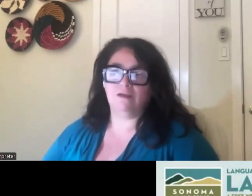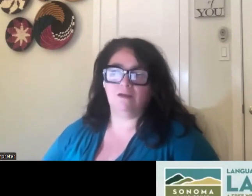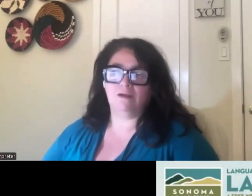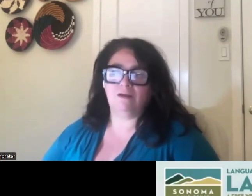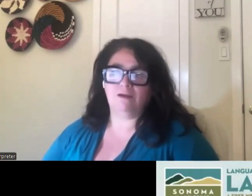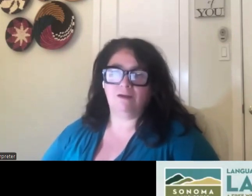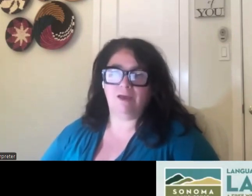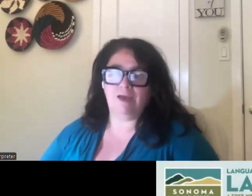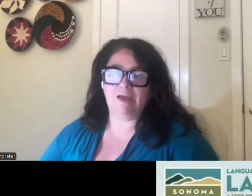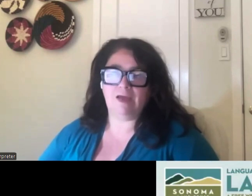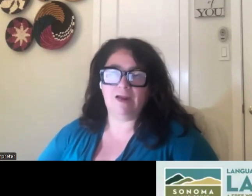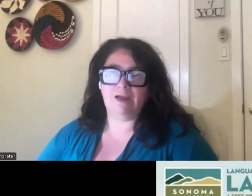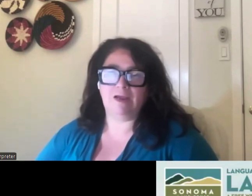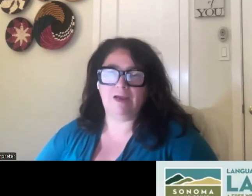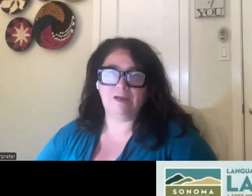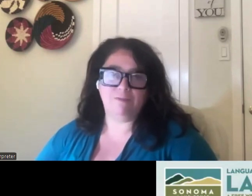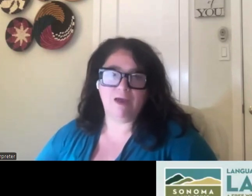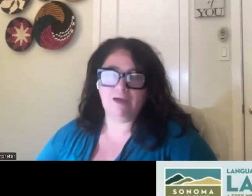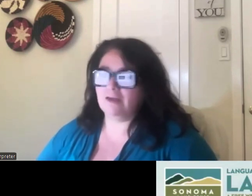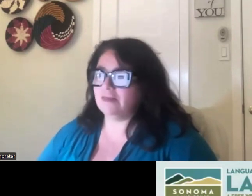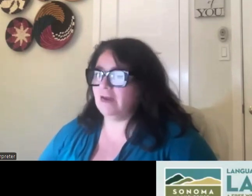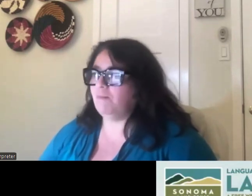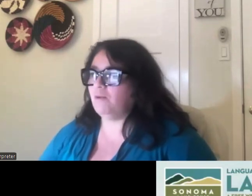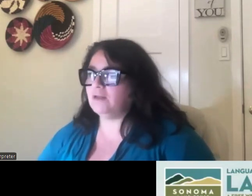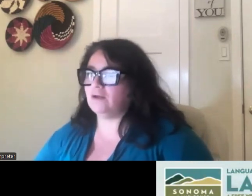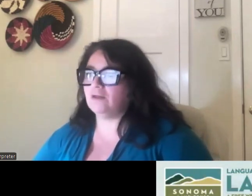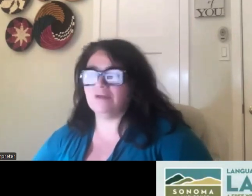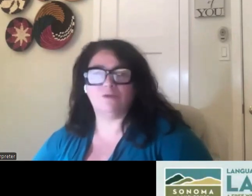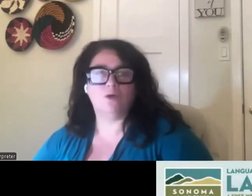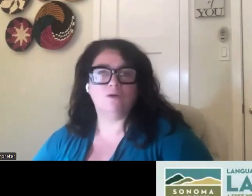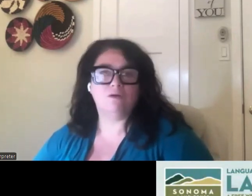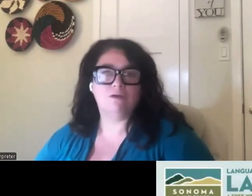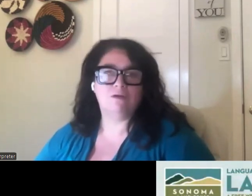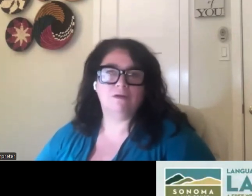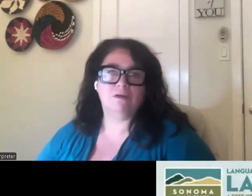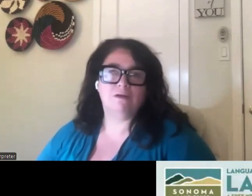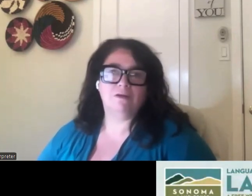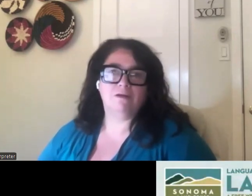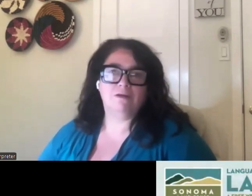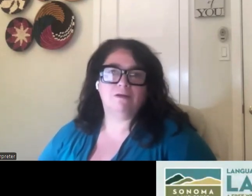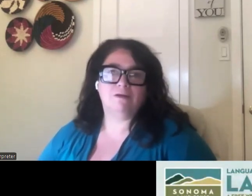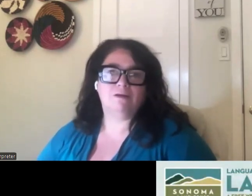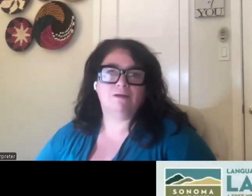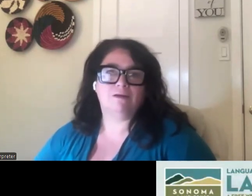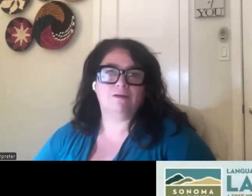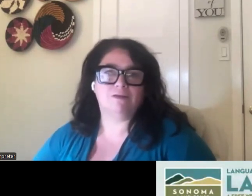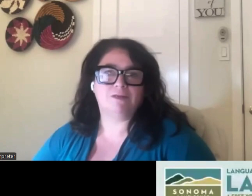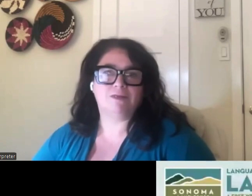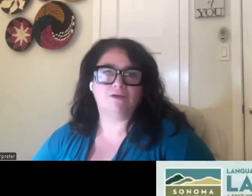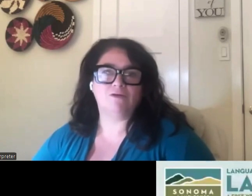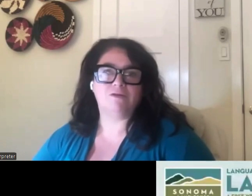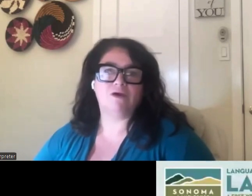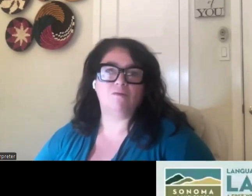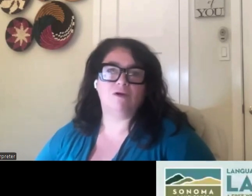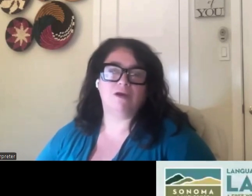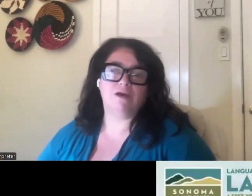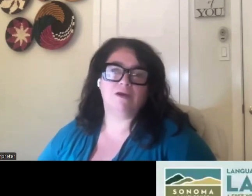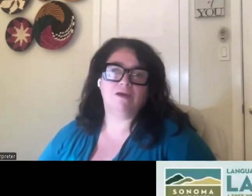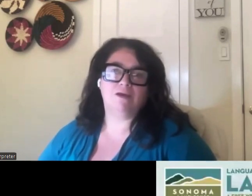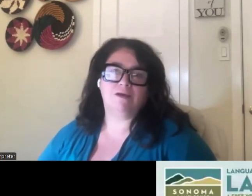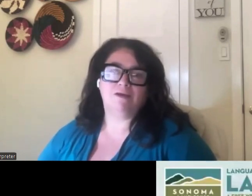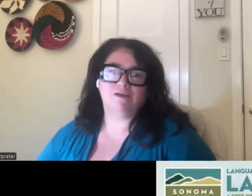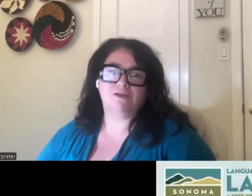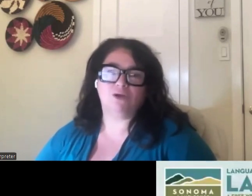climate is like the opposite of that, even though what is climate but weather in aggregate? So we're only allowed to talk about, it's only polite to talk